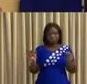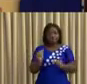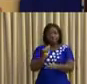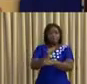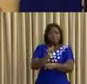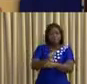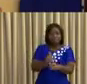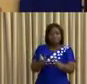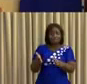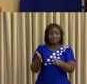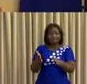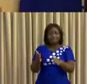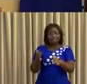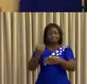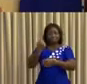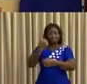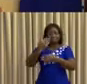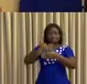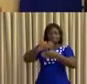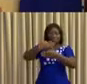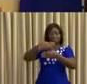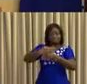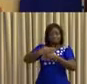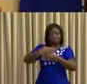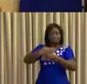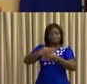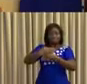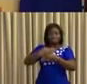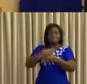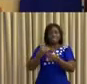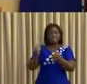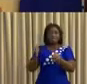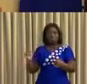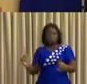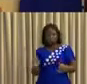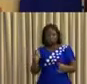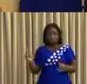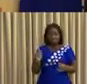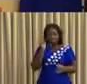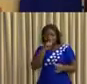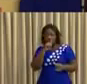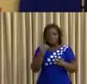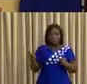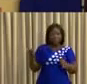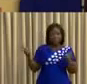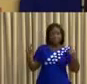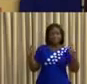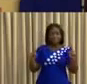Operations such as Conquered Fist and Kwandungu have been going along for some time,